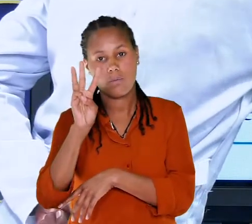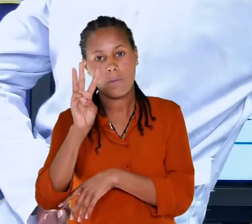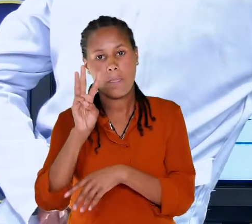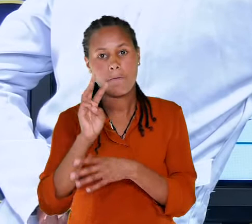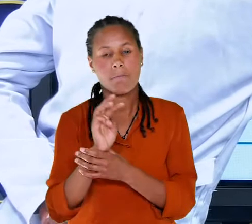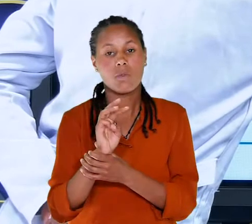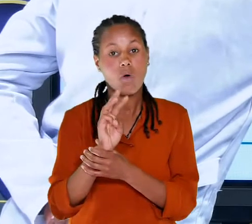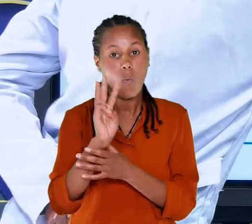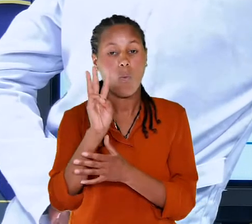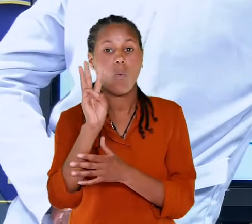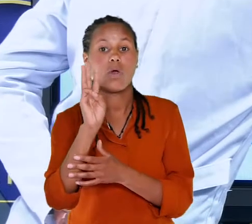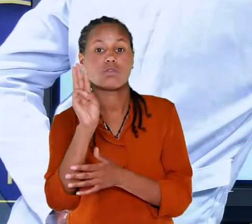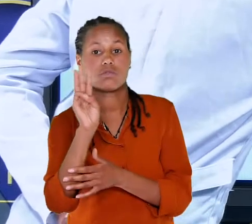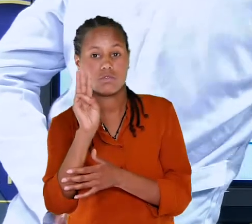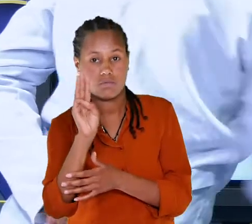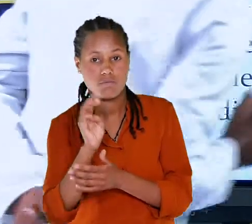Wednesday.